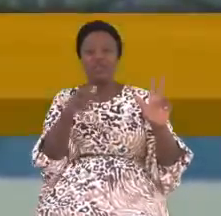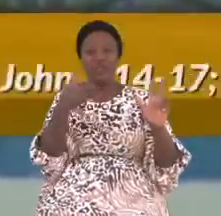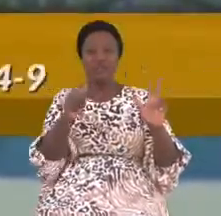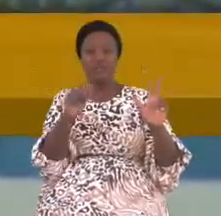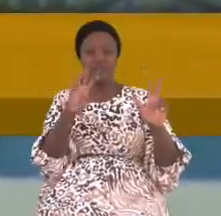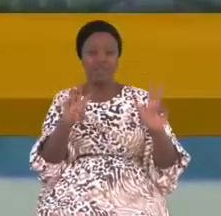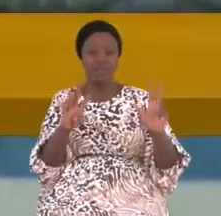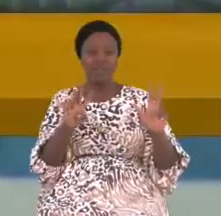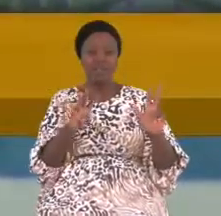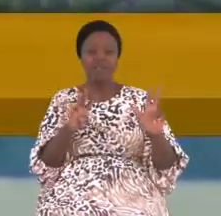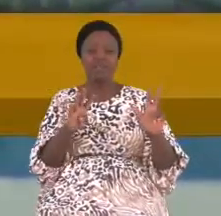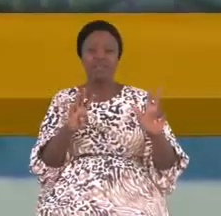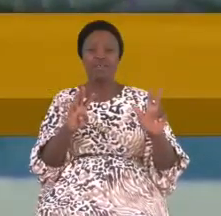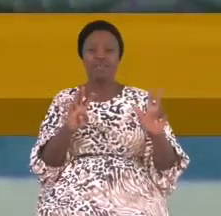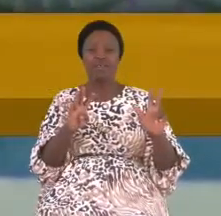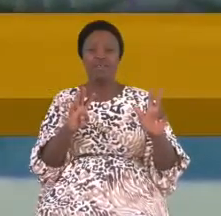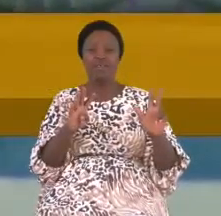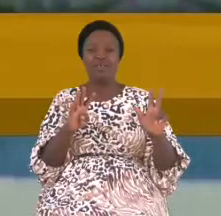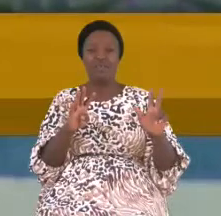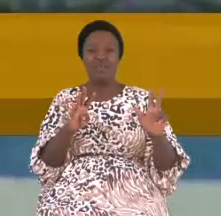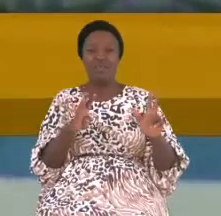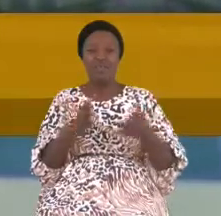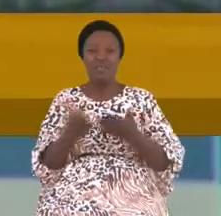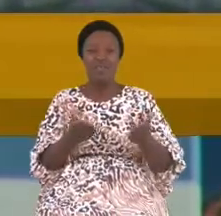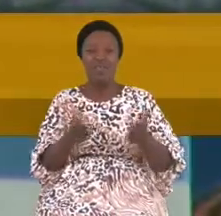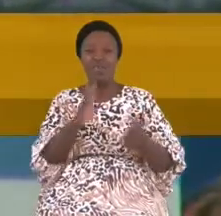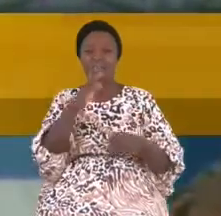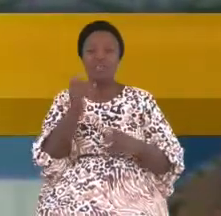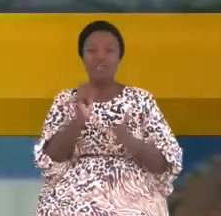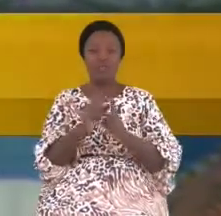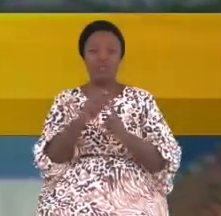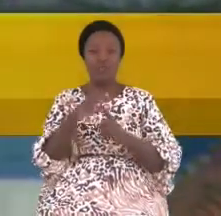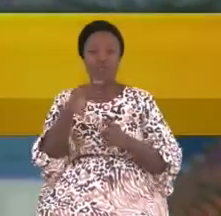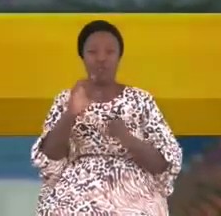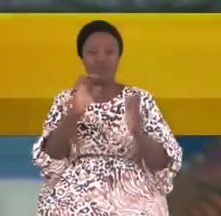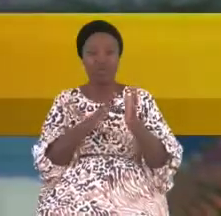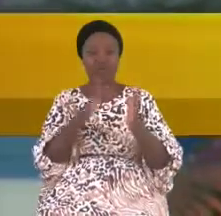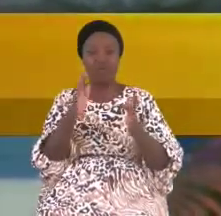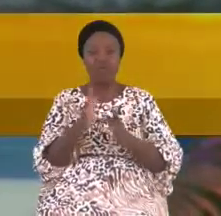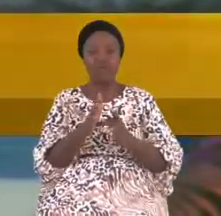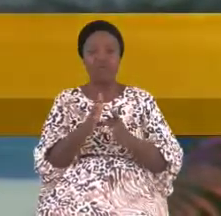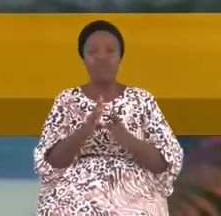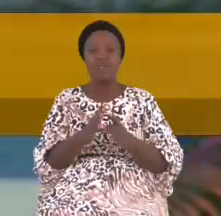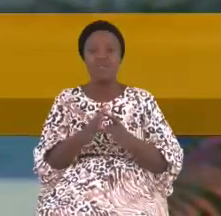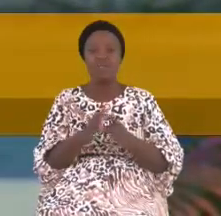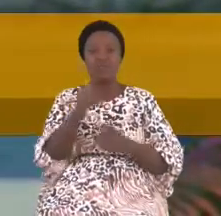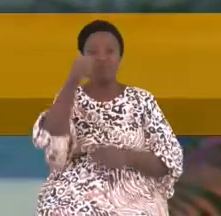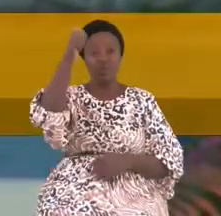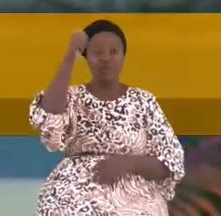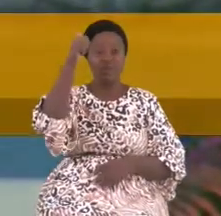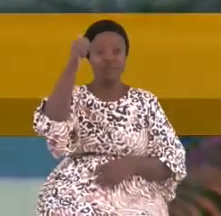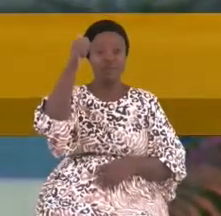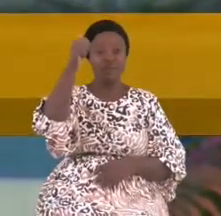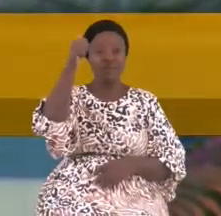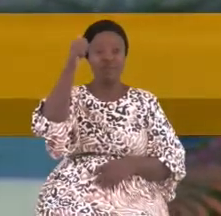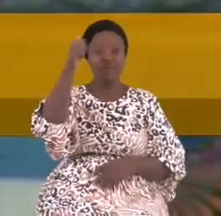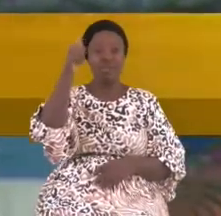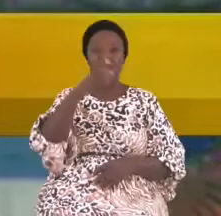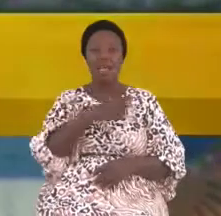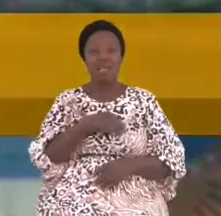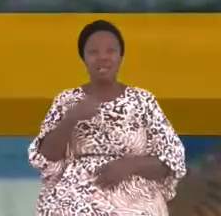14. here are the words of jesus himself and he